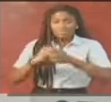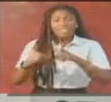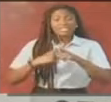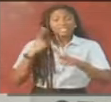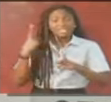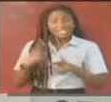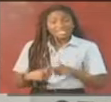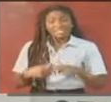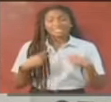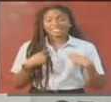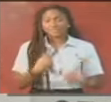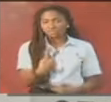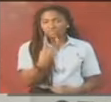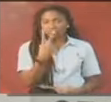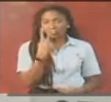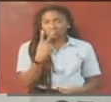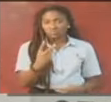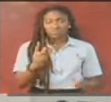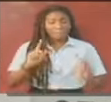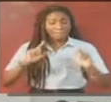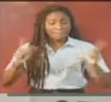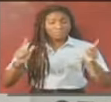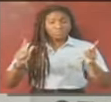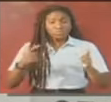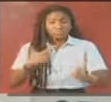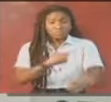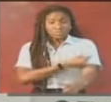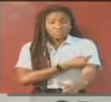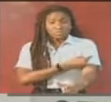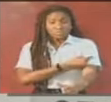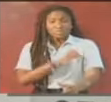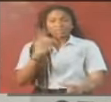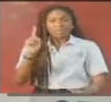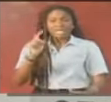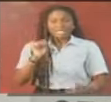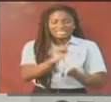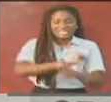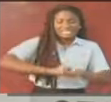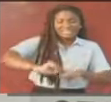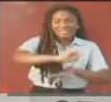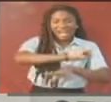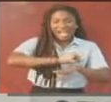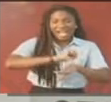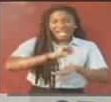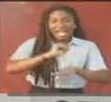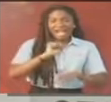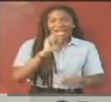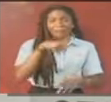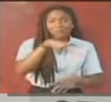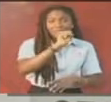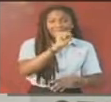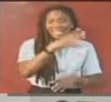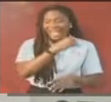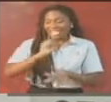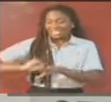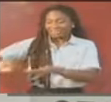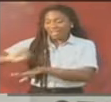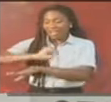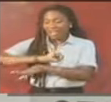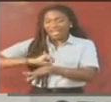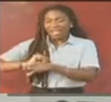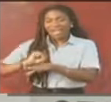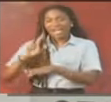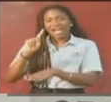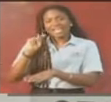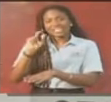the Paddock, Queen's Park Savannah, and Tacarigua Rocket Center to ramp up administration of vaccines from